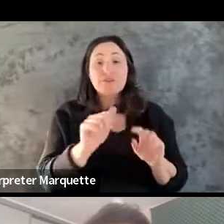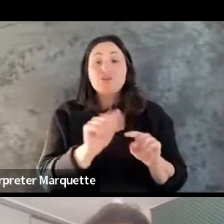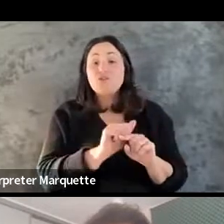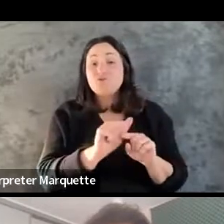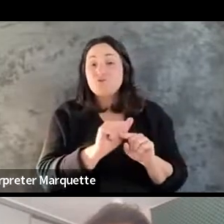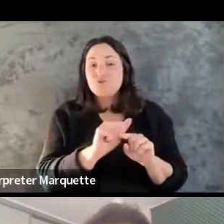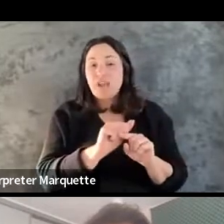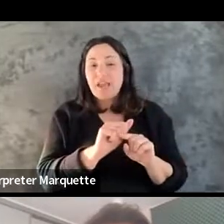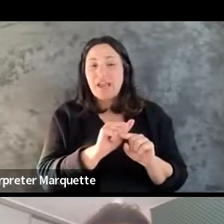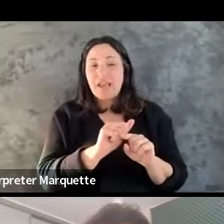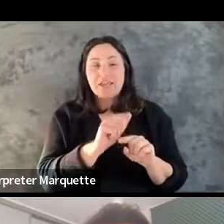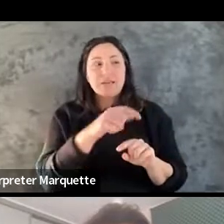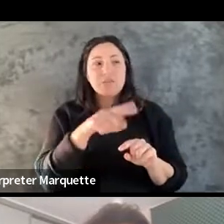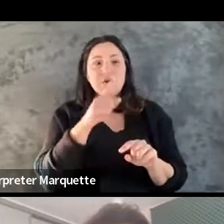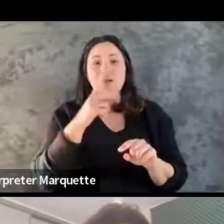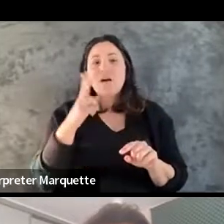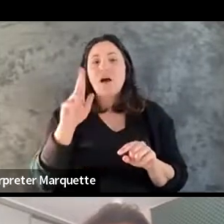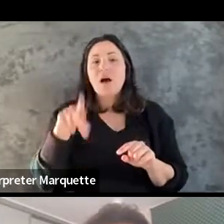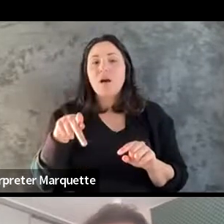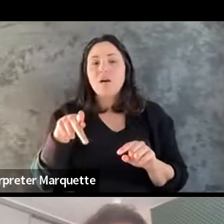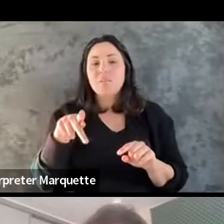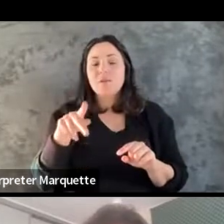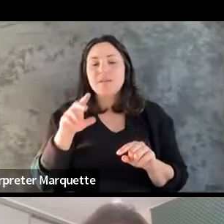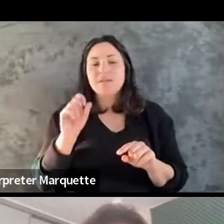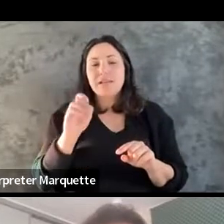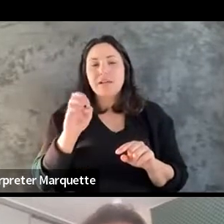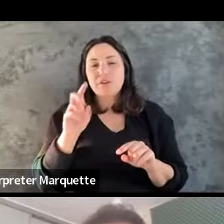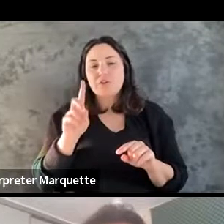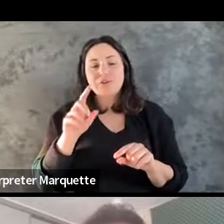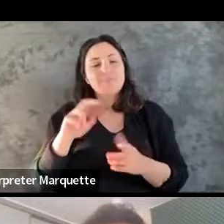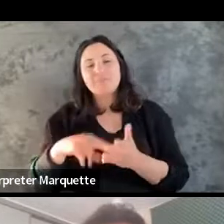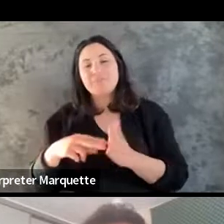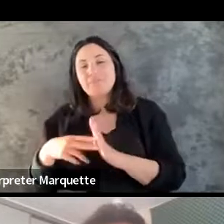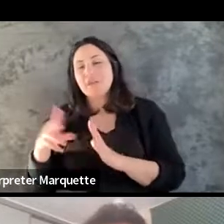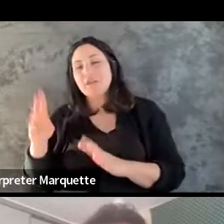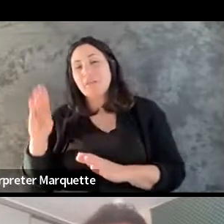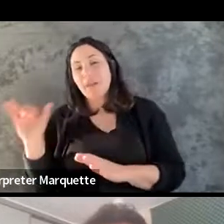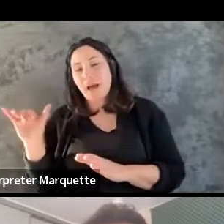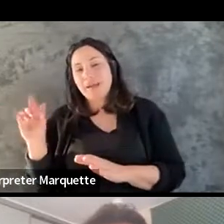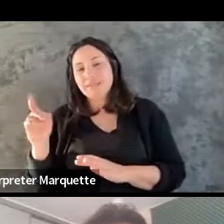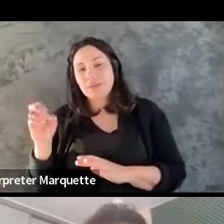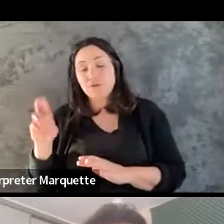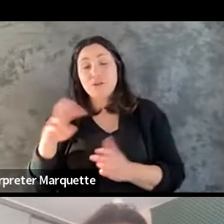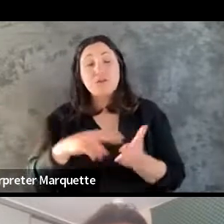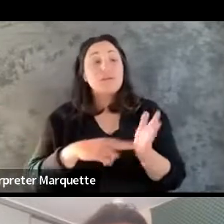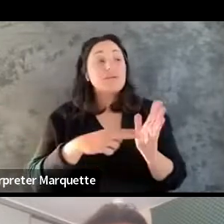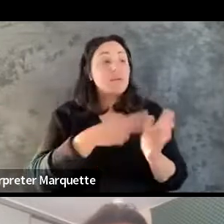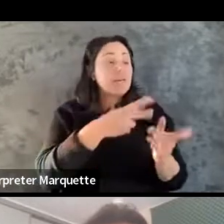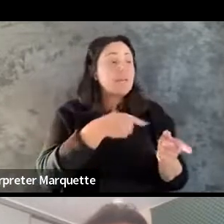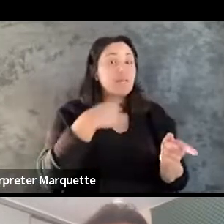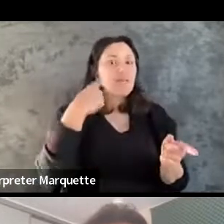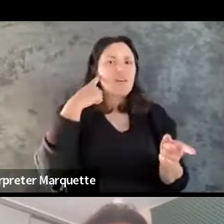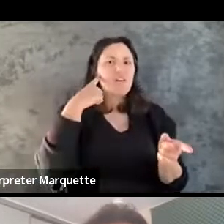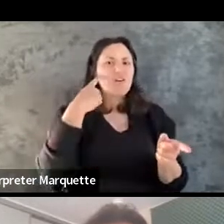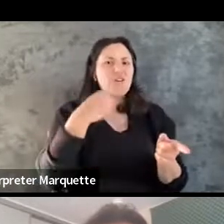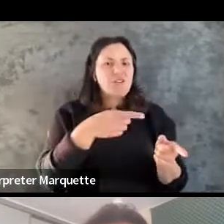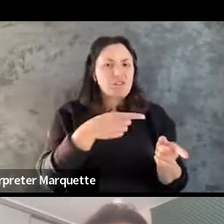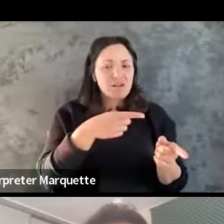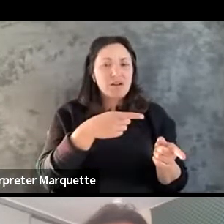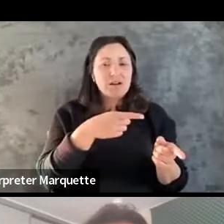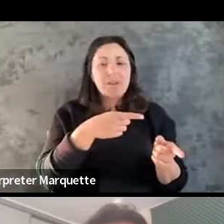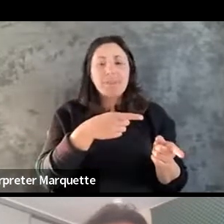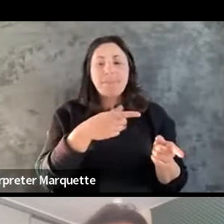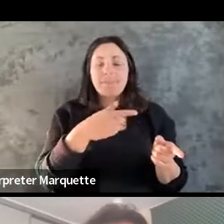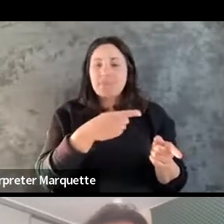be what we call upstanders and not bystanders. So if they're hearing something happen, they have